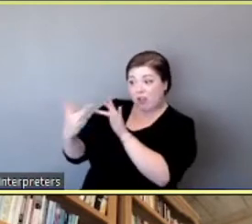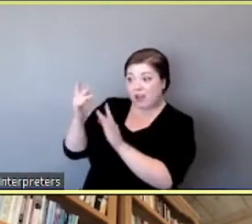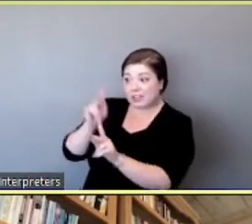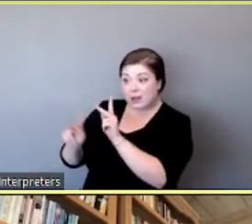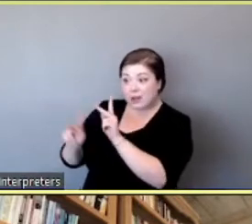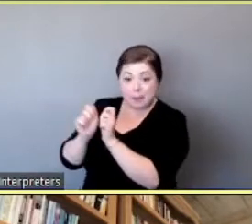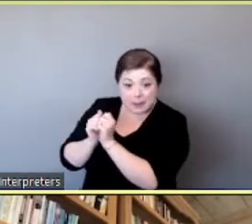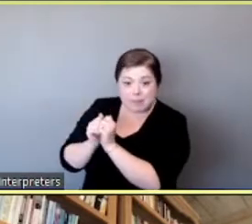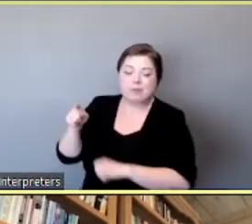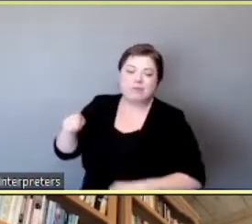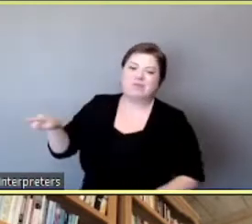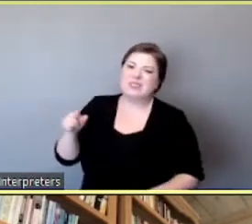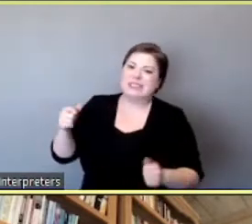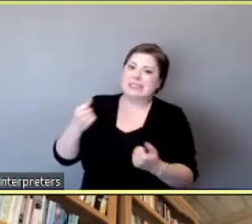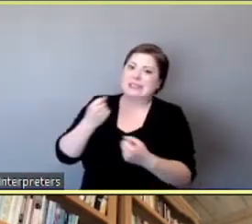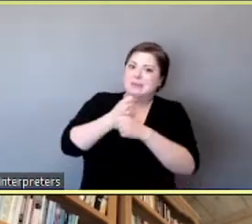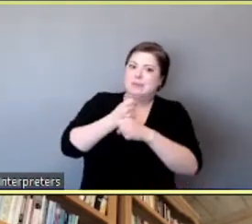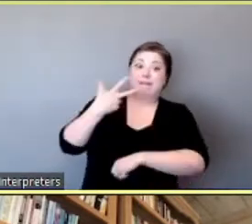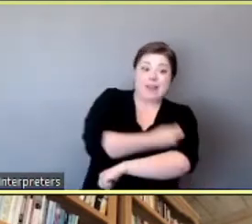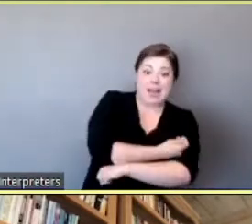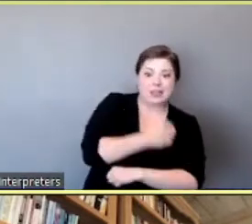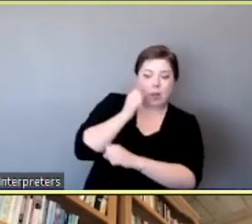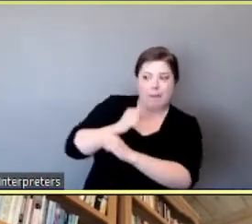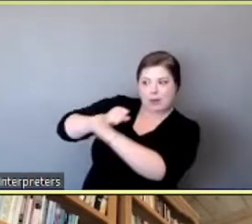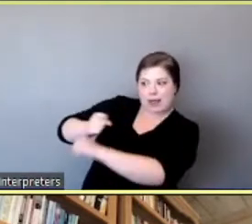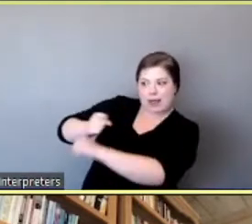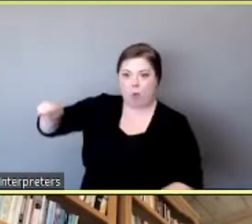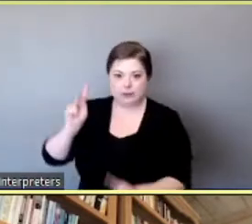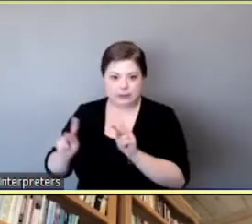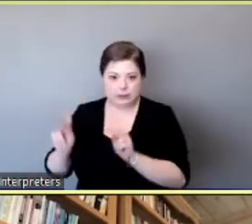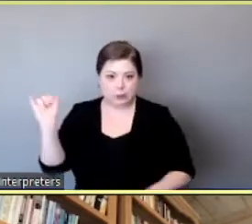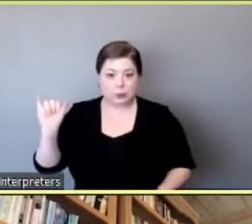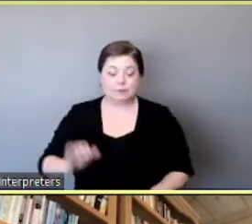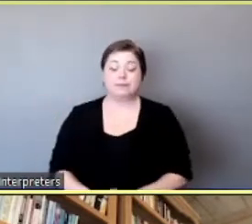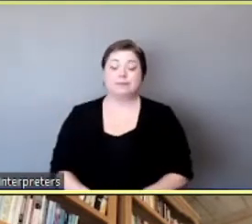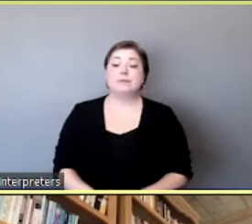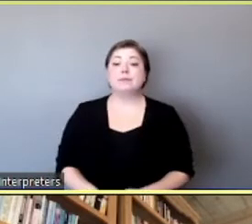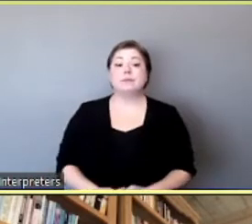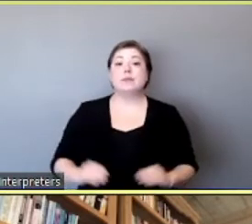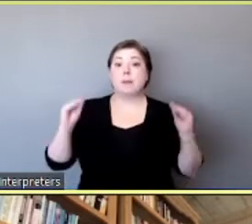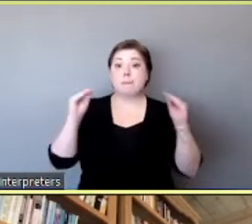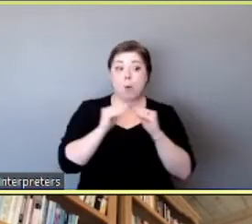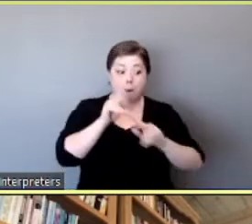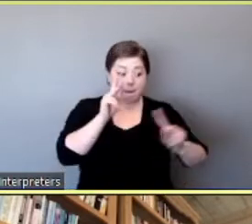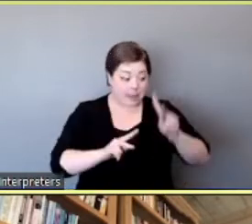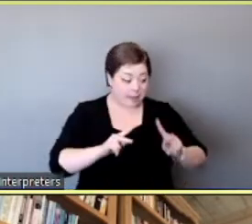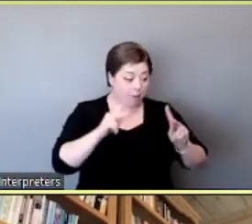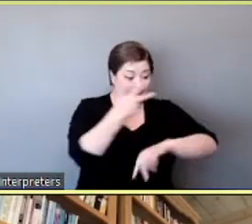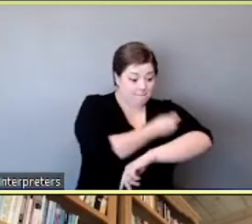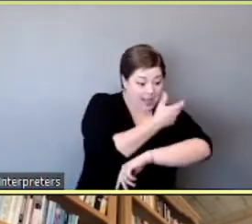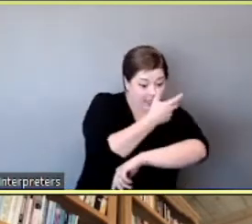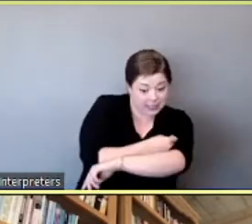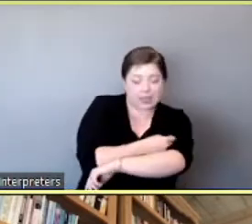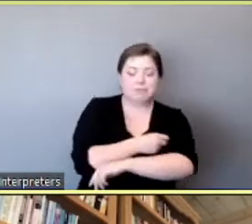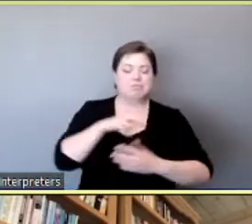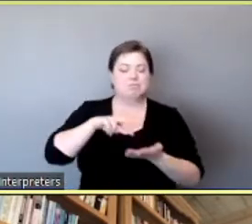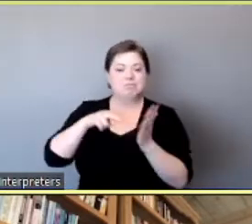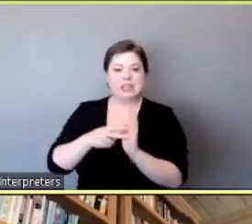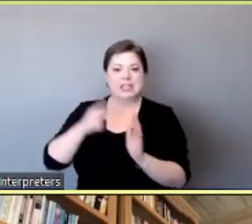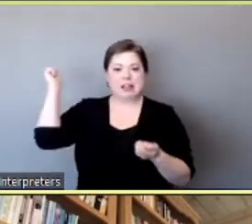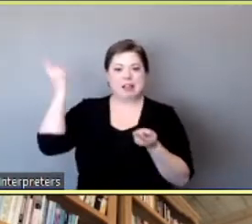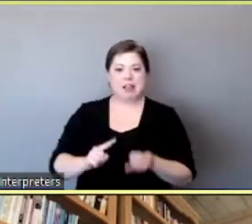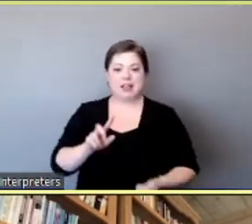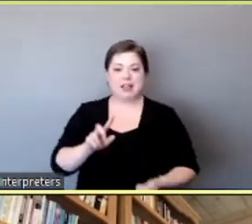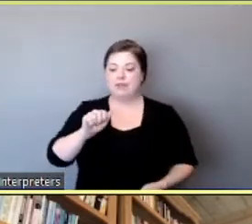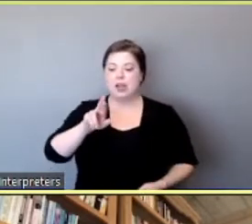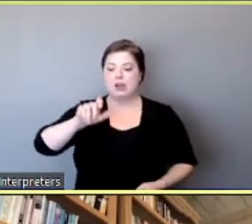get vaccinated. And so, and the more vaccinated we are, the fewer variants will be able to take hold in our state.